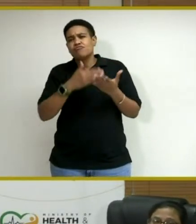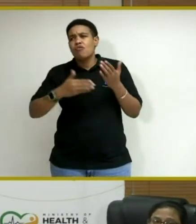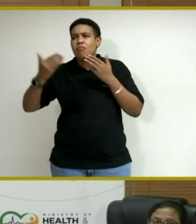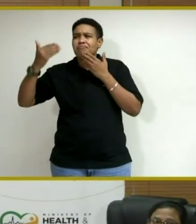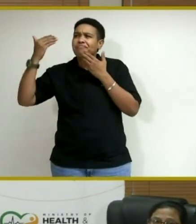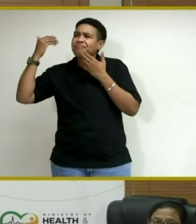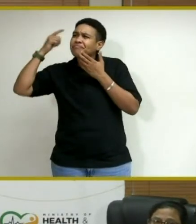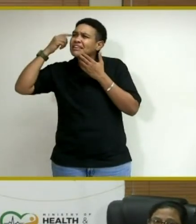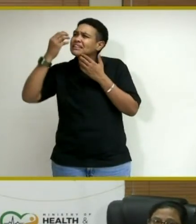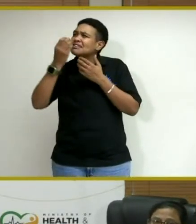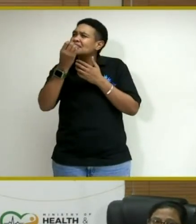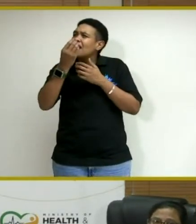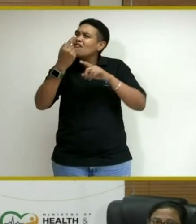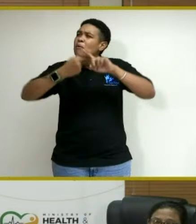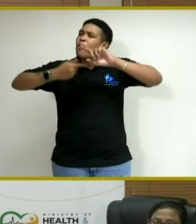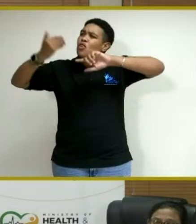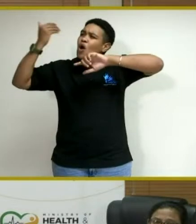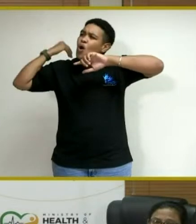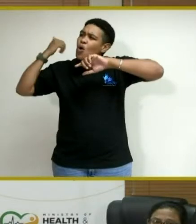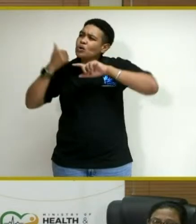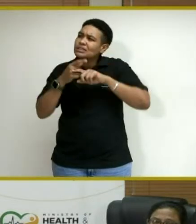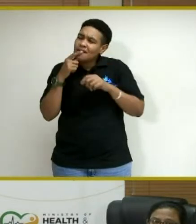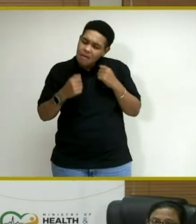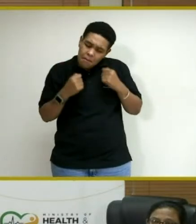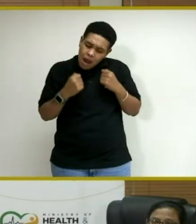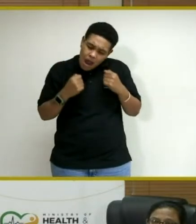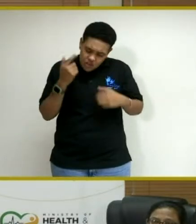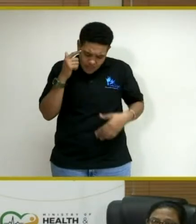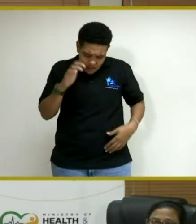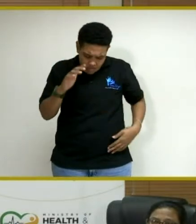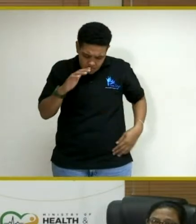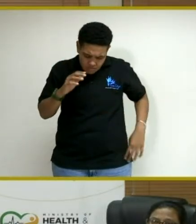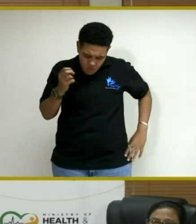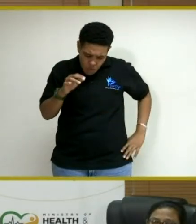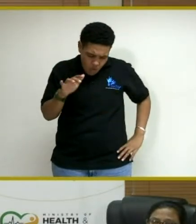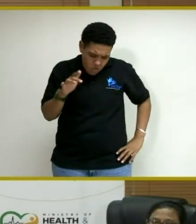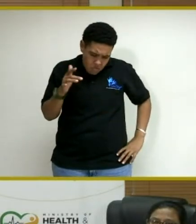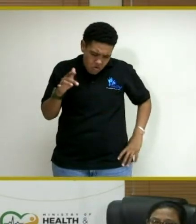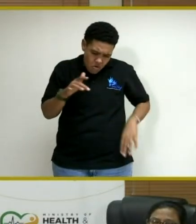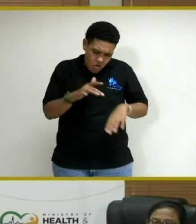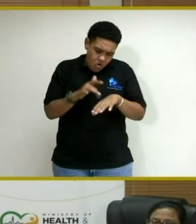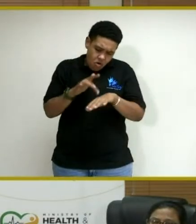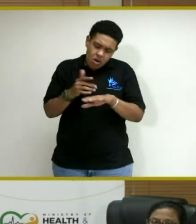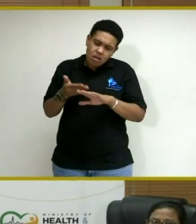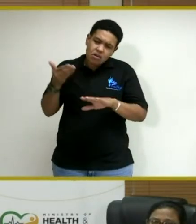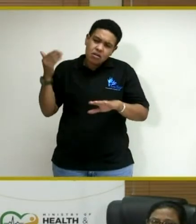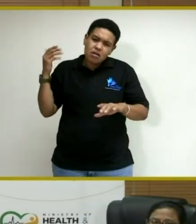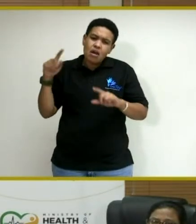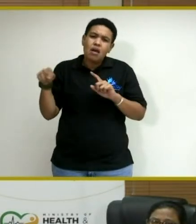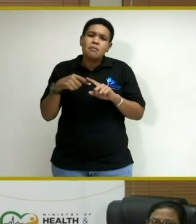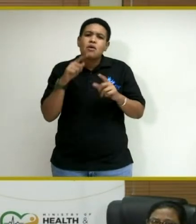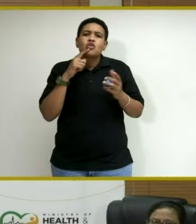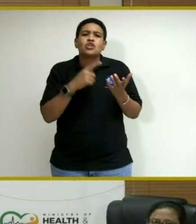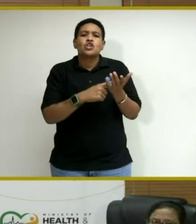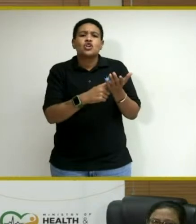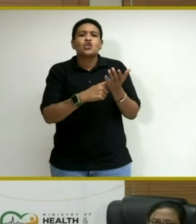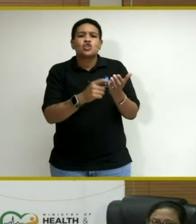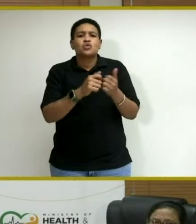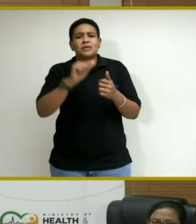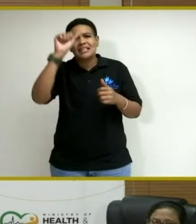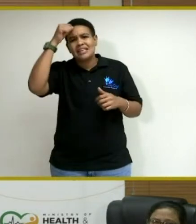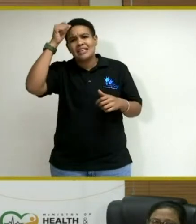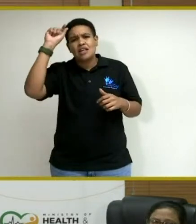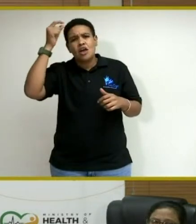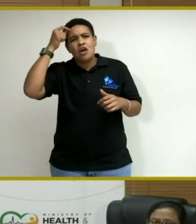think it was several months ago, back in March maybe, or earlier, about negotiations with the Indian